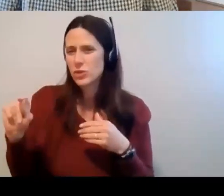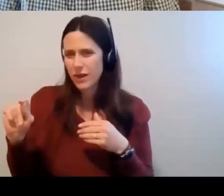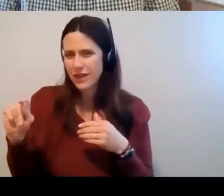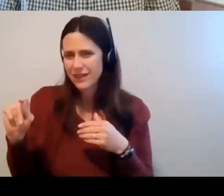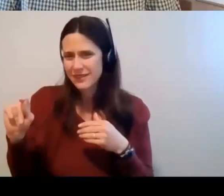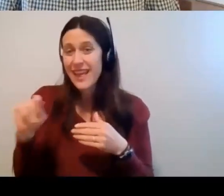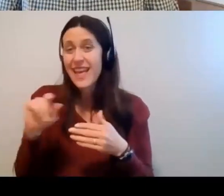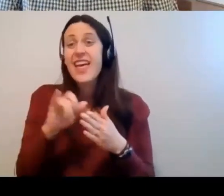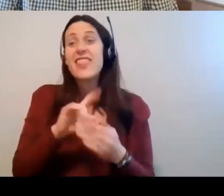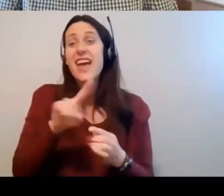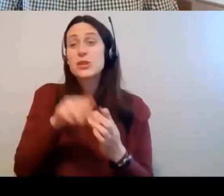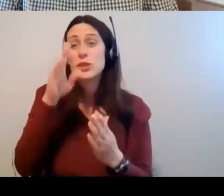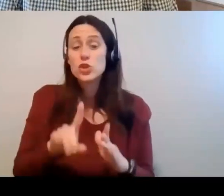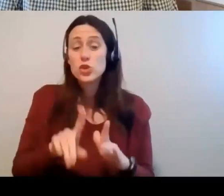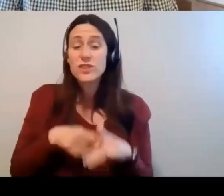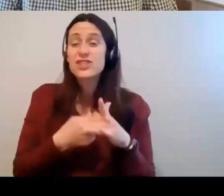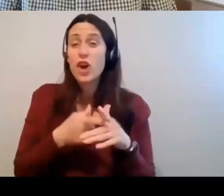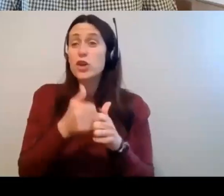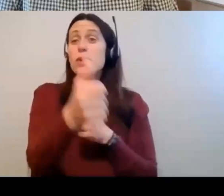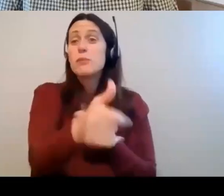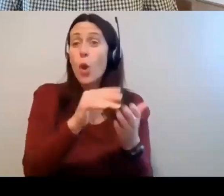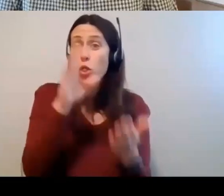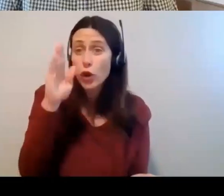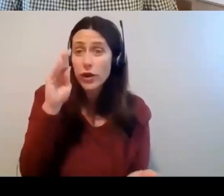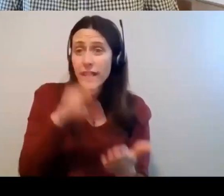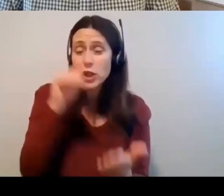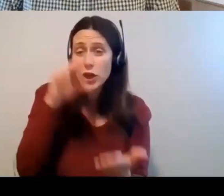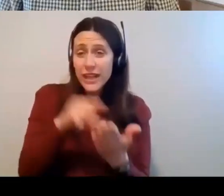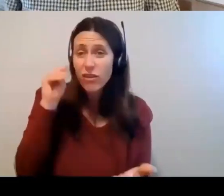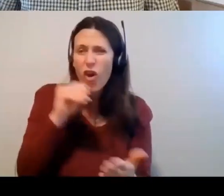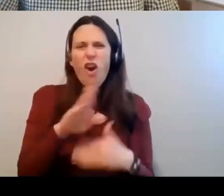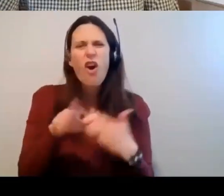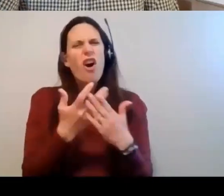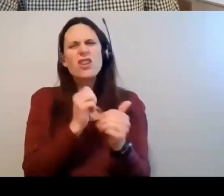in remote learning. They lost their before and after school programming.